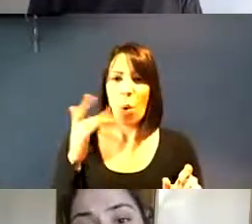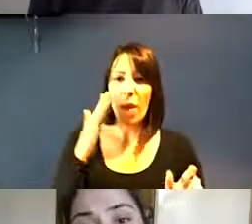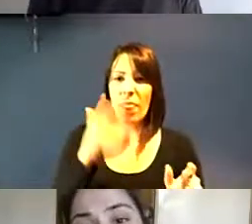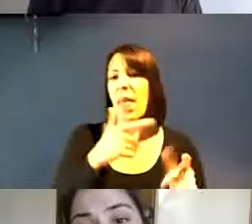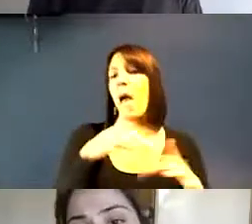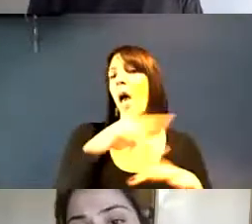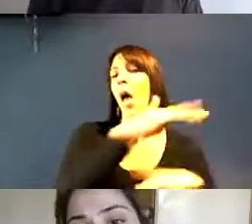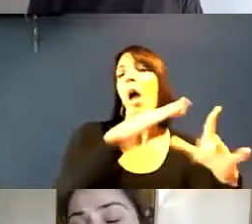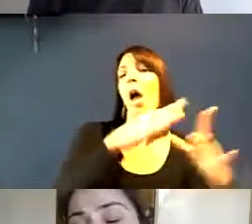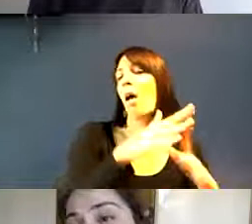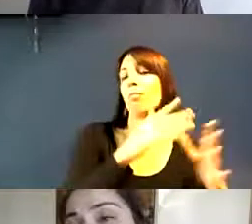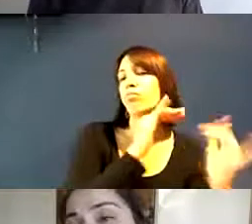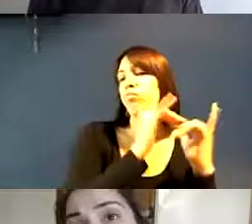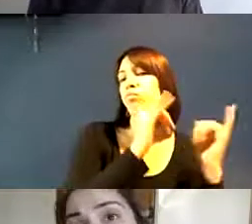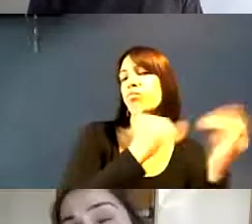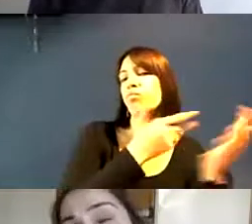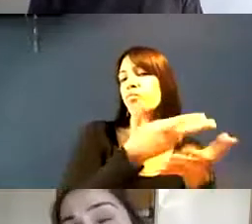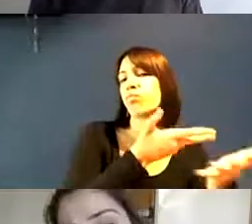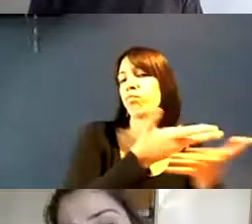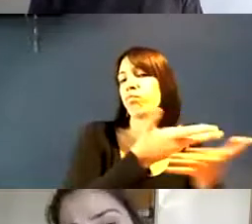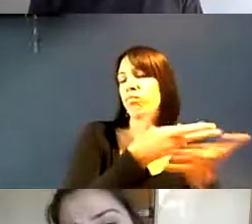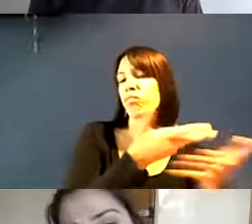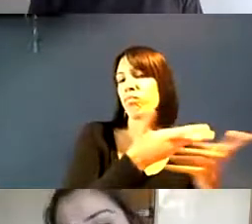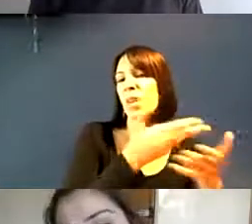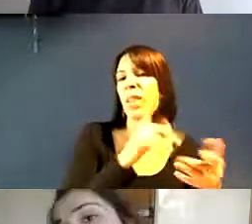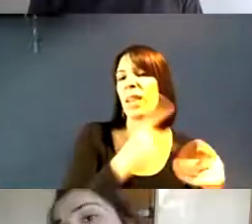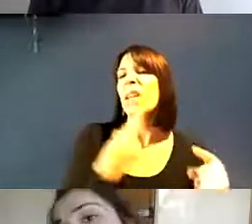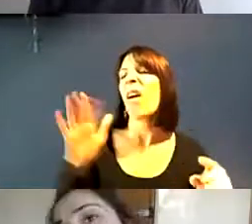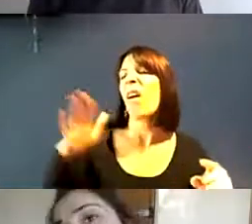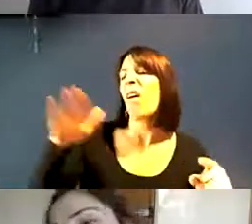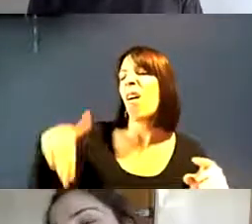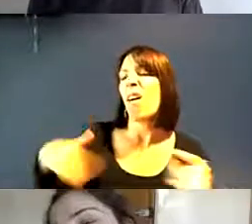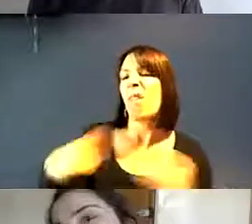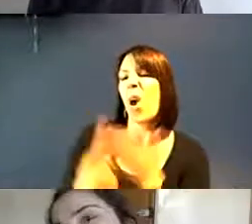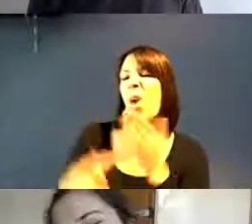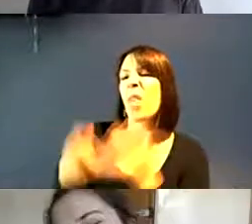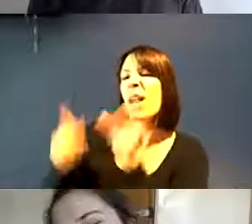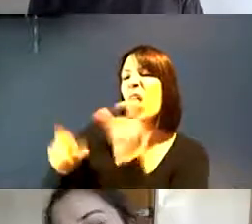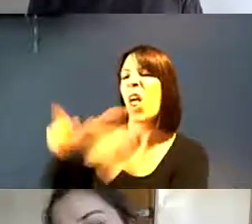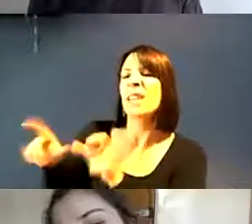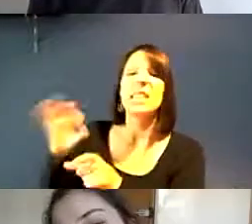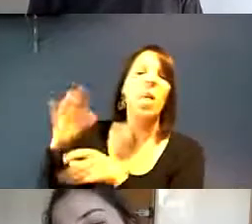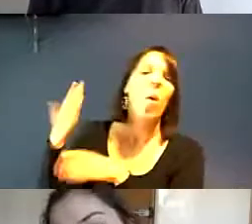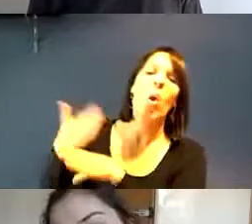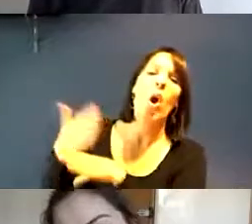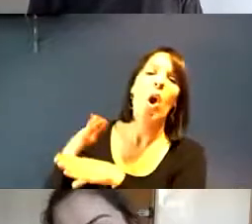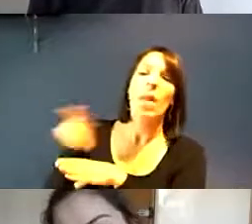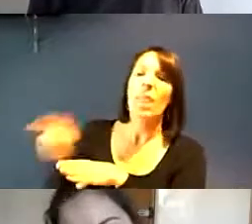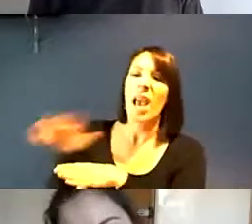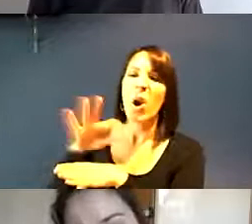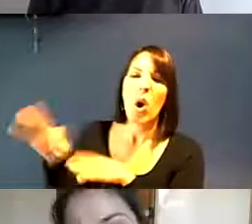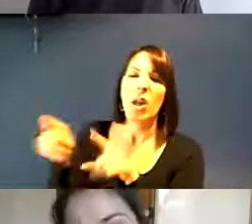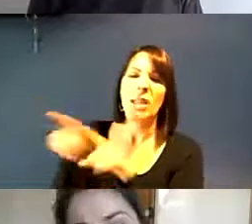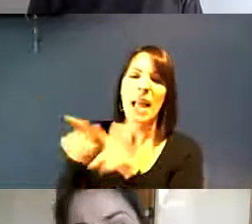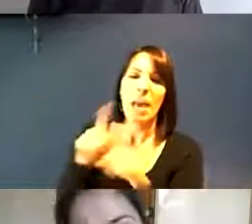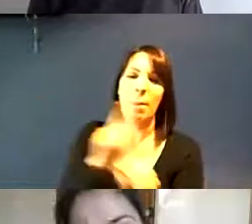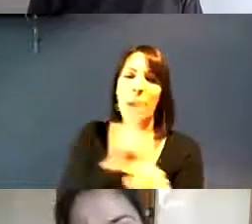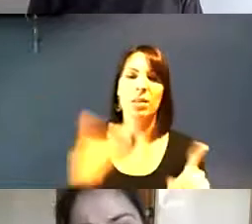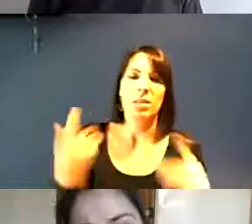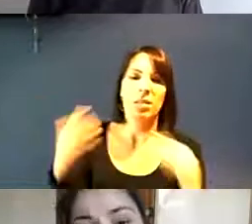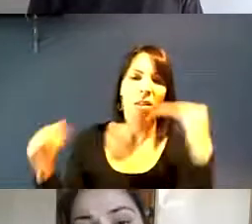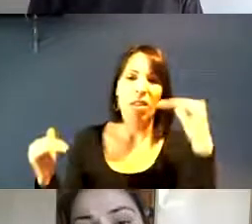whilst treating their clients as only work and rather than people. And this is kind of dehumanising